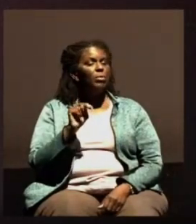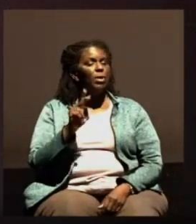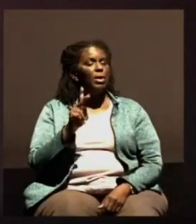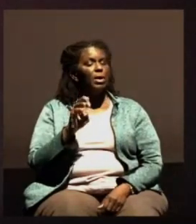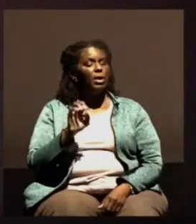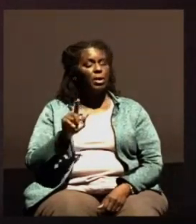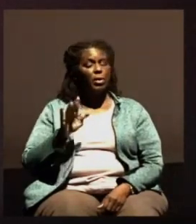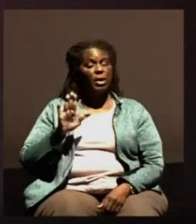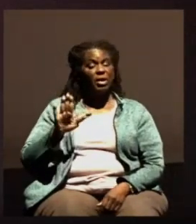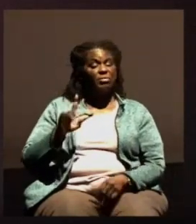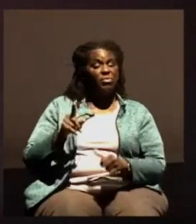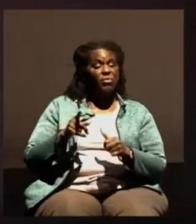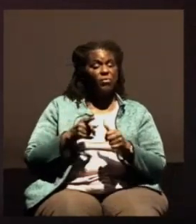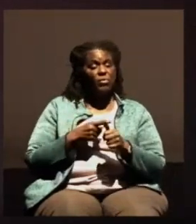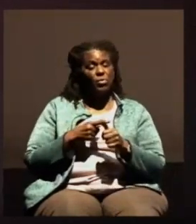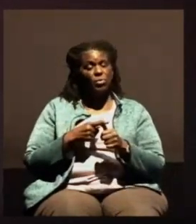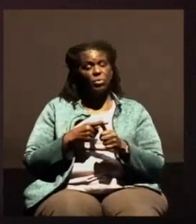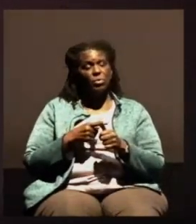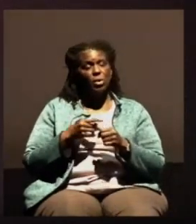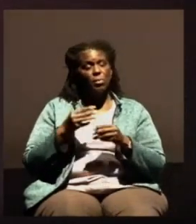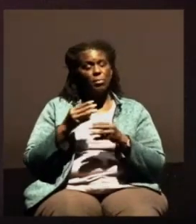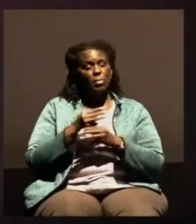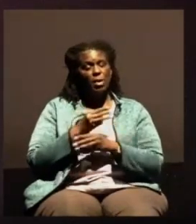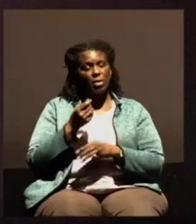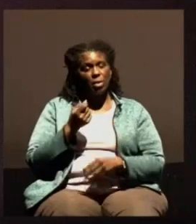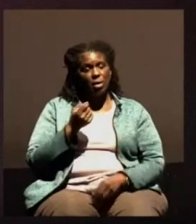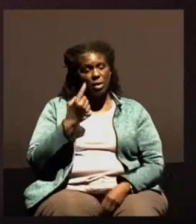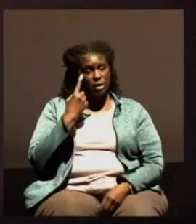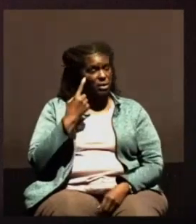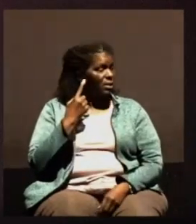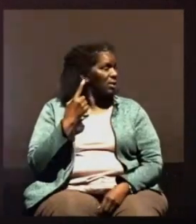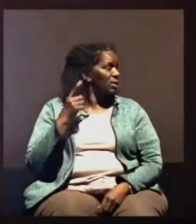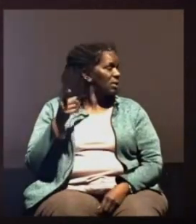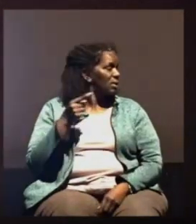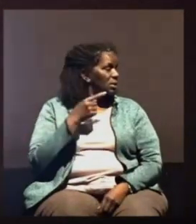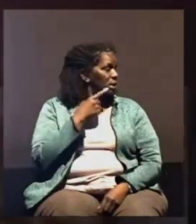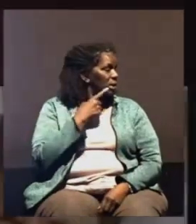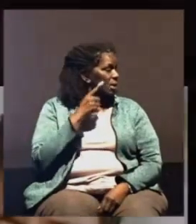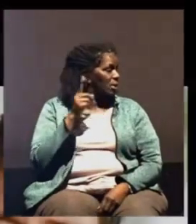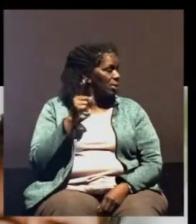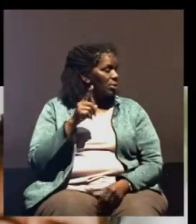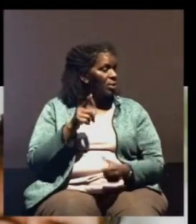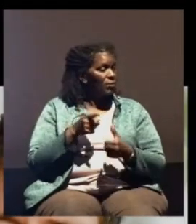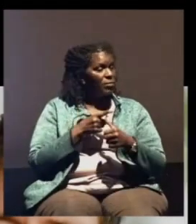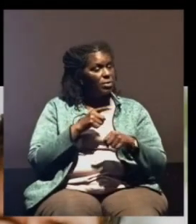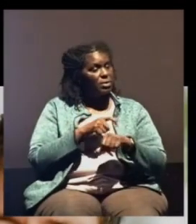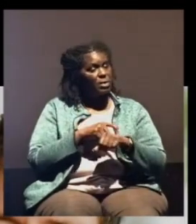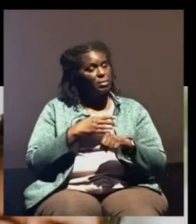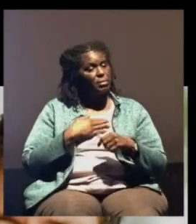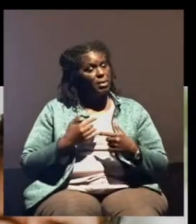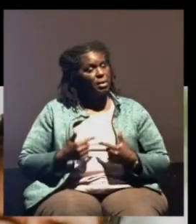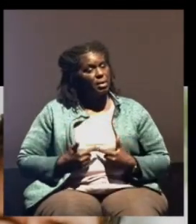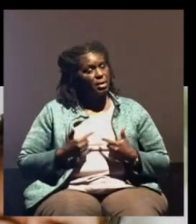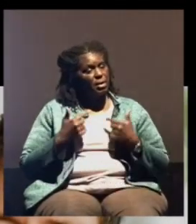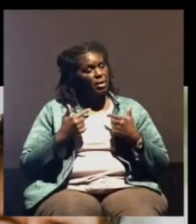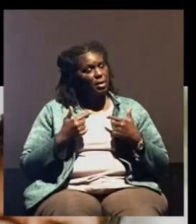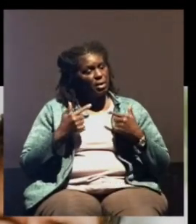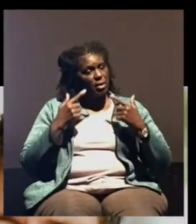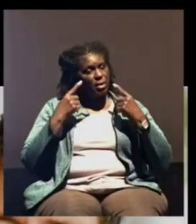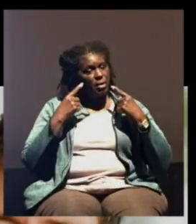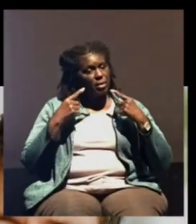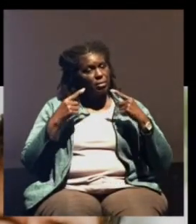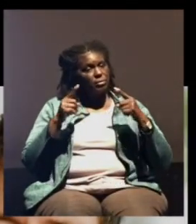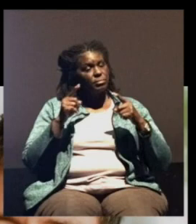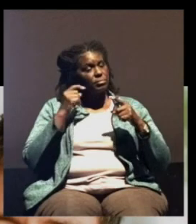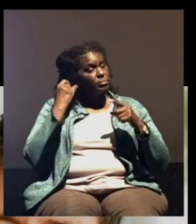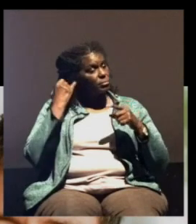first mathematical breakthrough in college something like this. "For the first time in my life, I had something